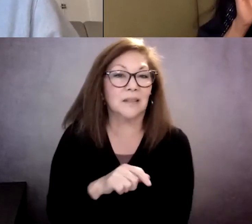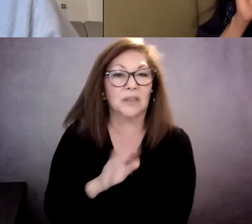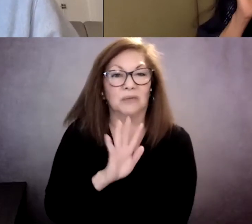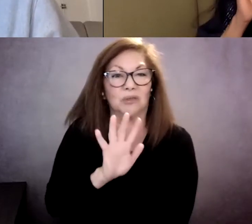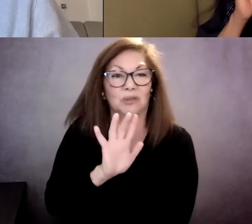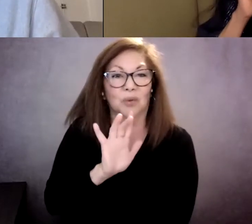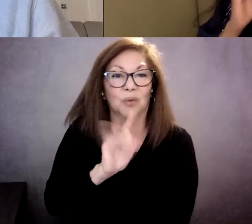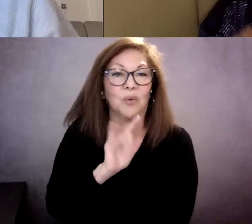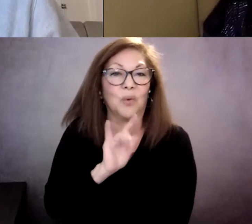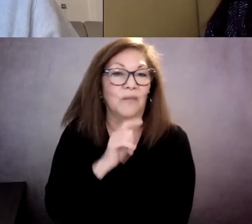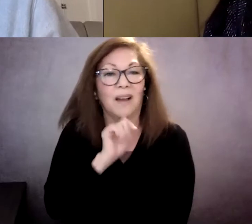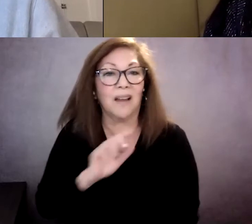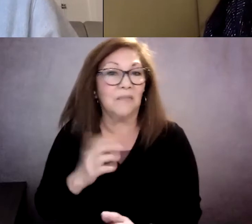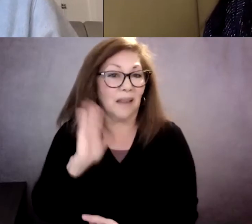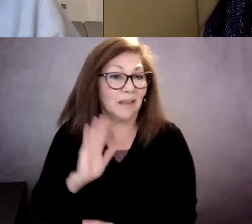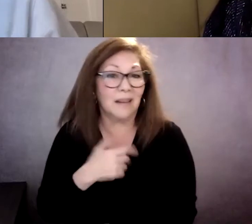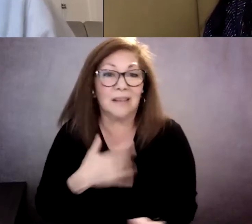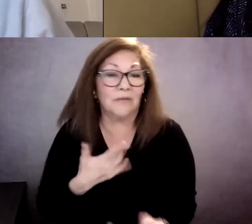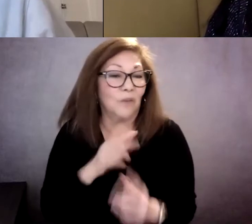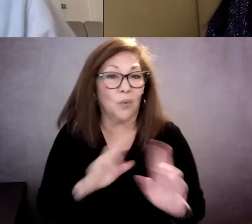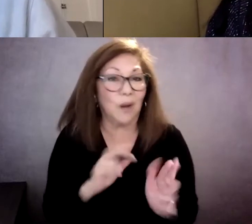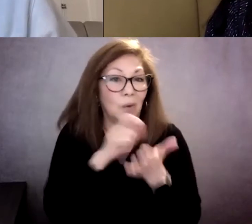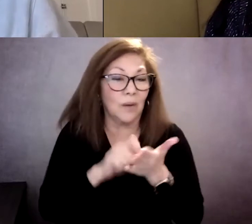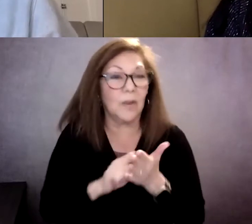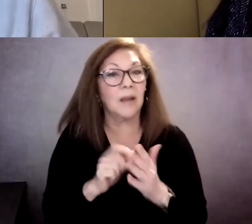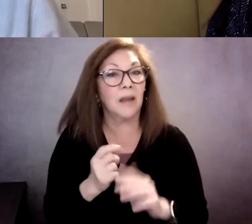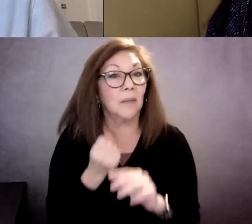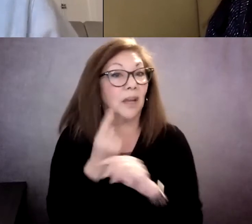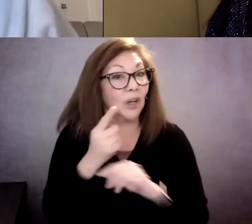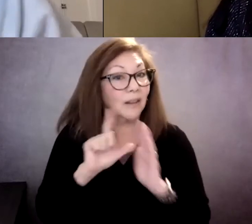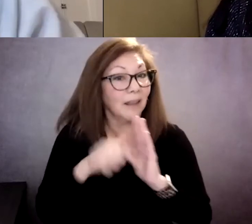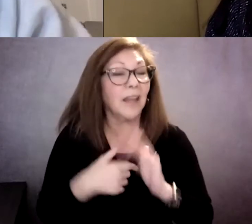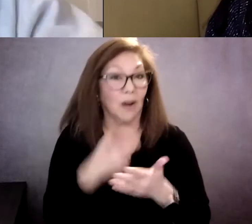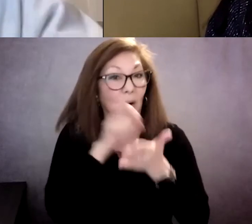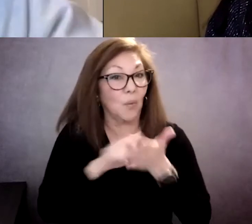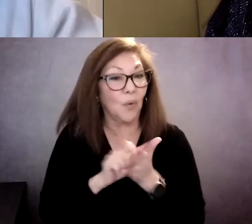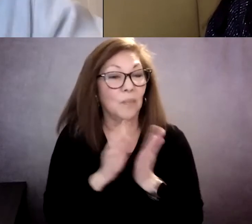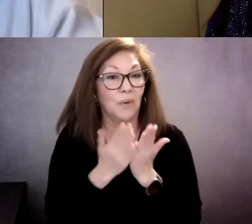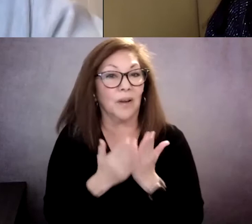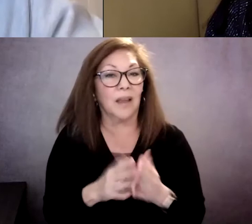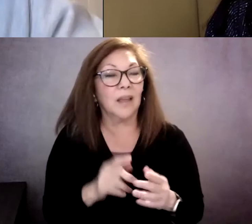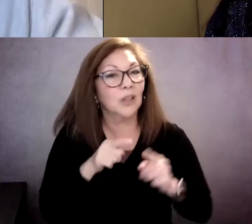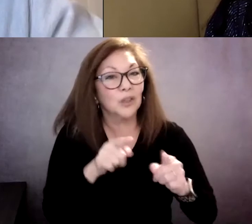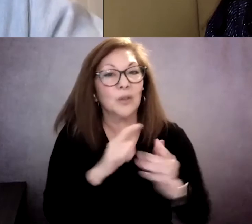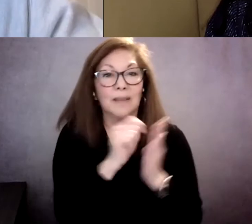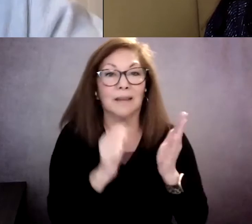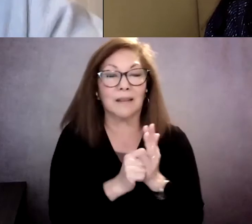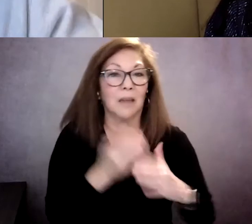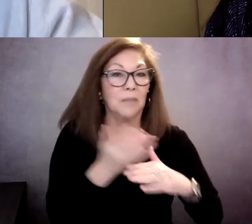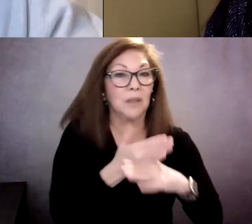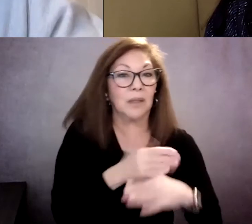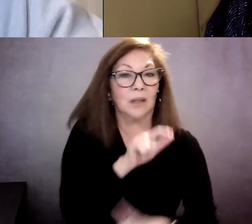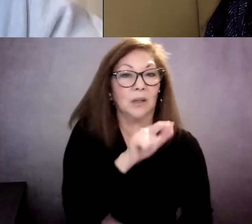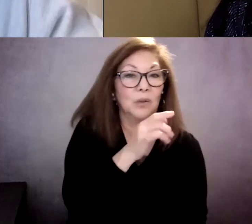and I did not feel ready to write a book. But a year later, I did. And in that time, between